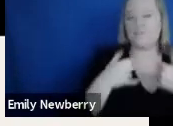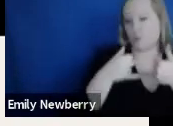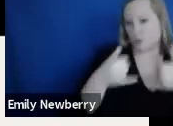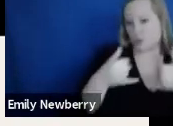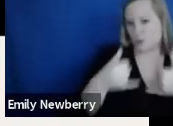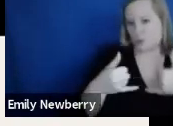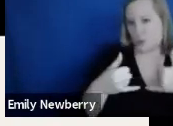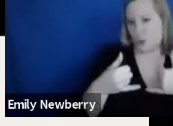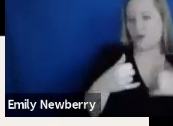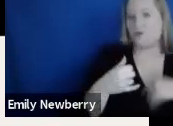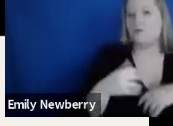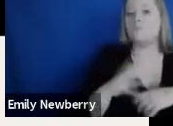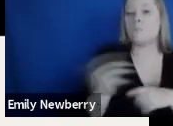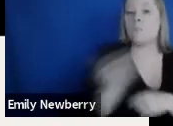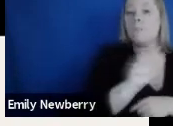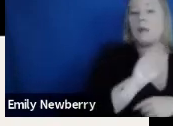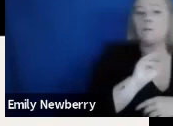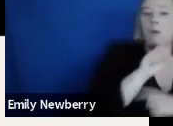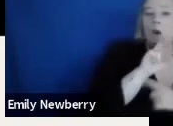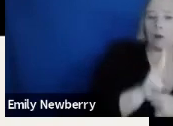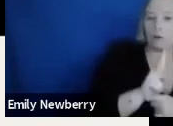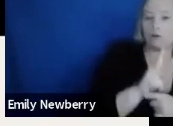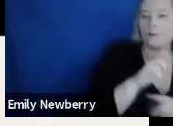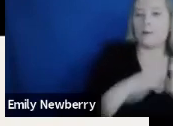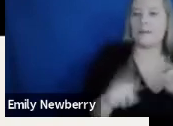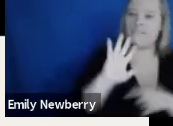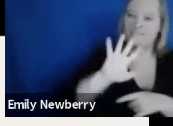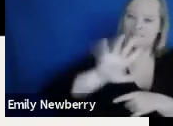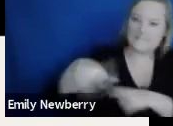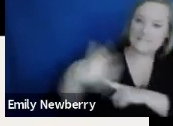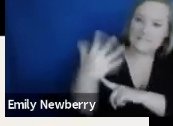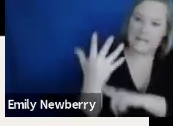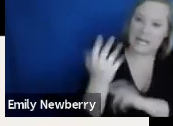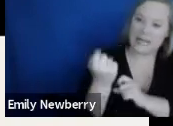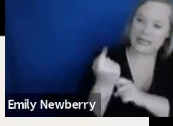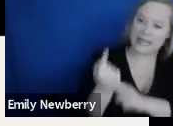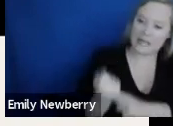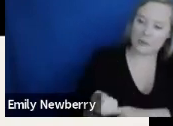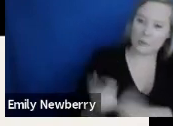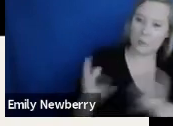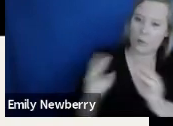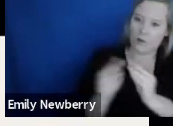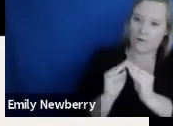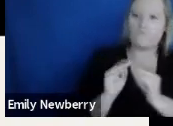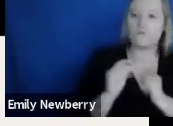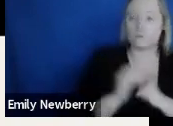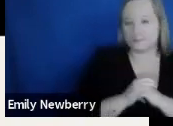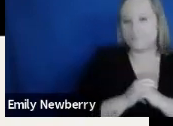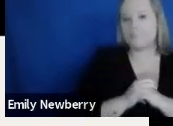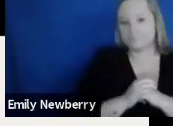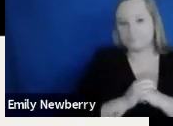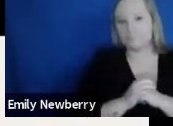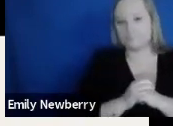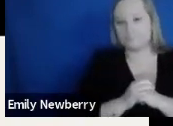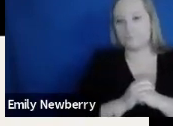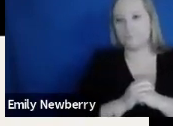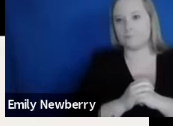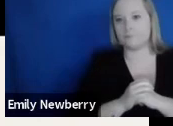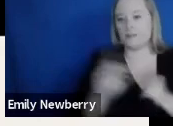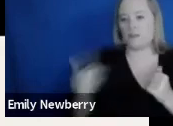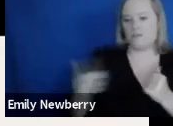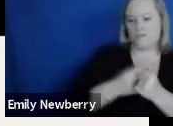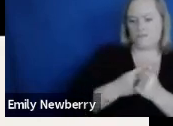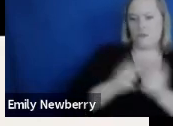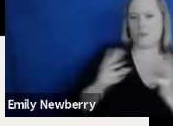back to Mark. But this is the 5th annual conference, and you know the first conference was